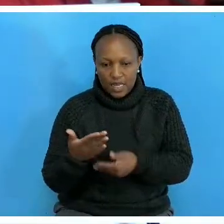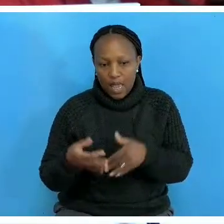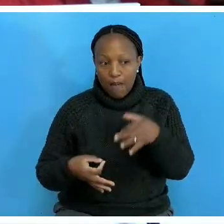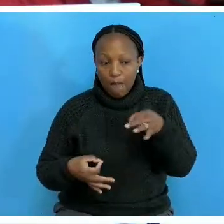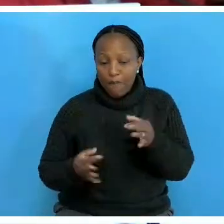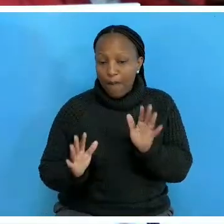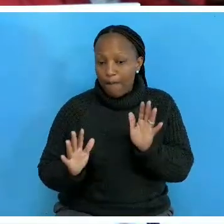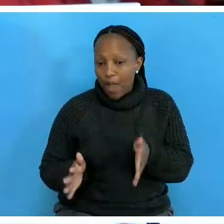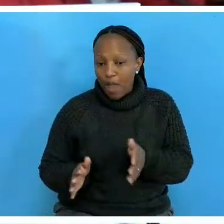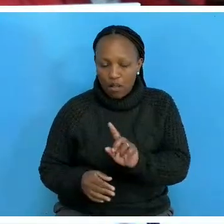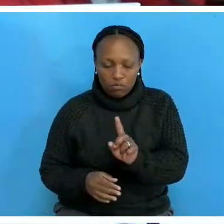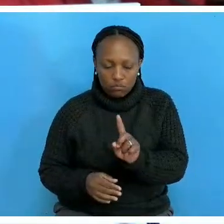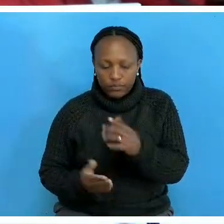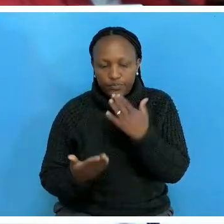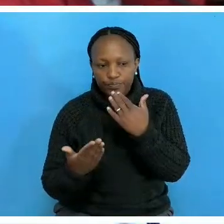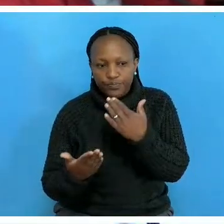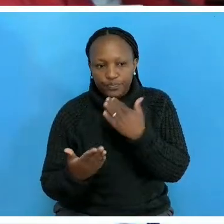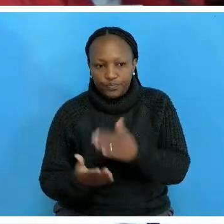paper. Thank you.